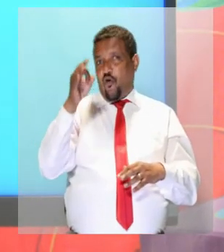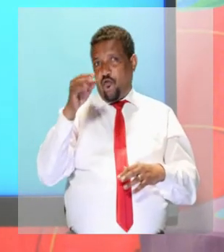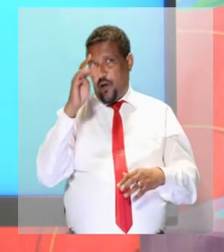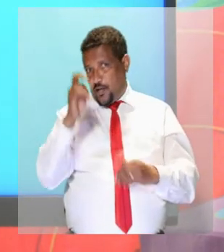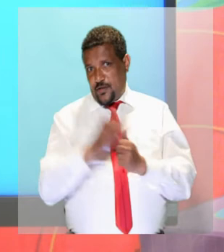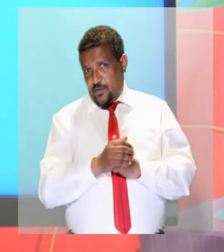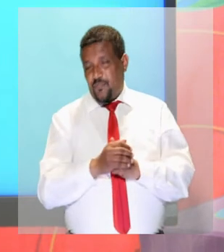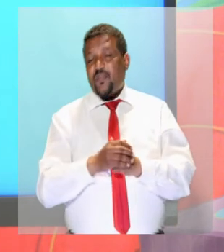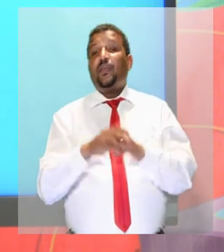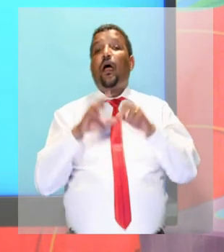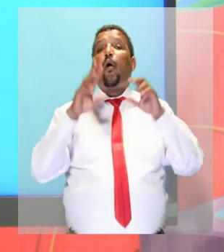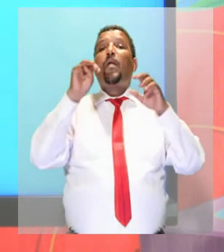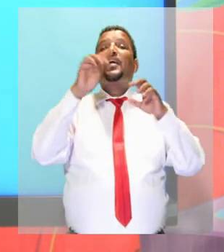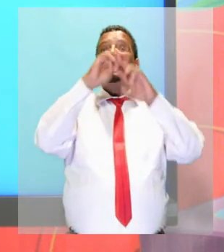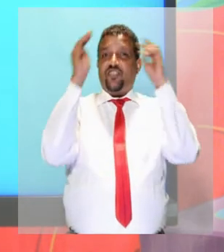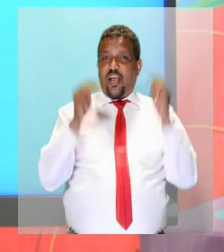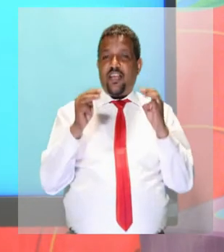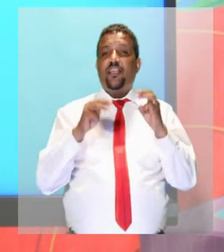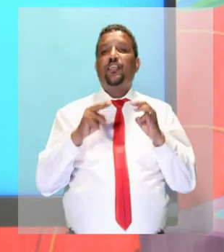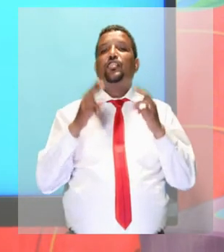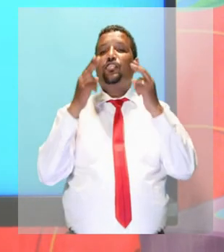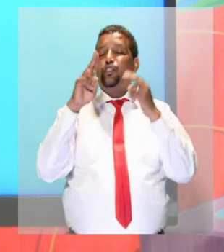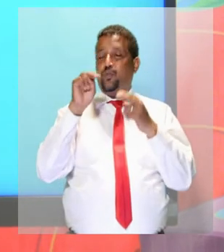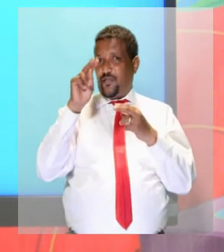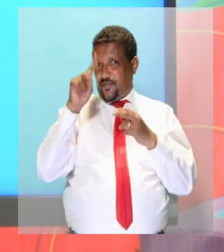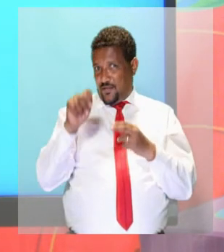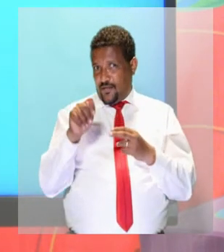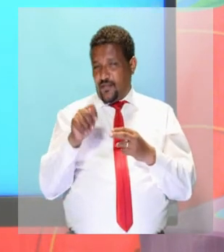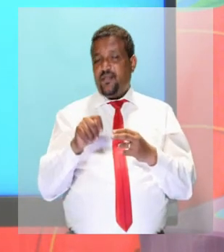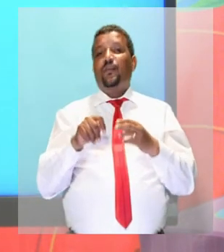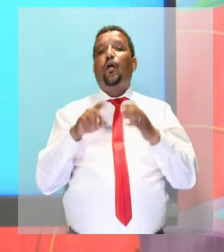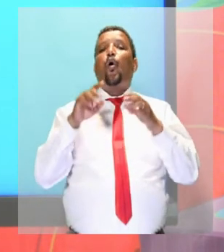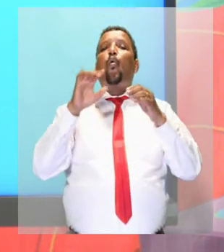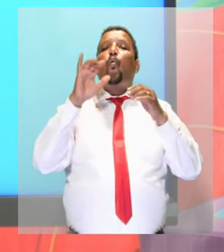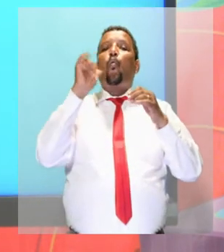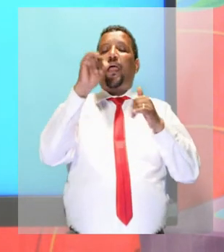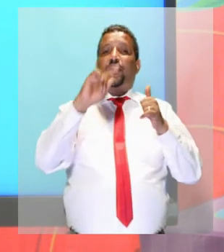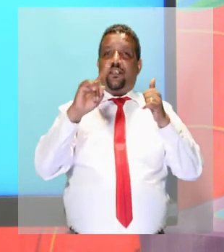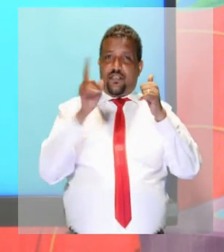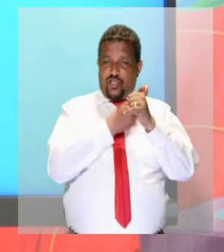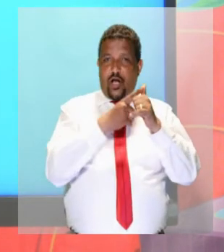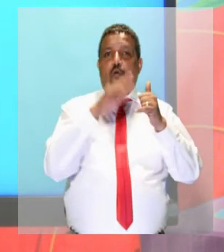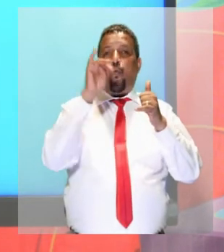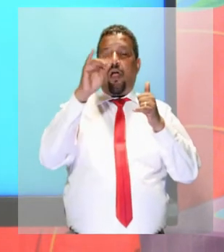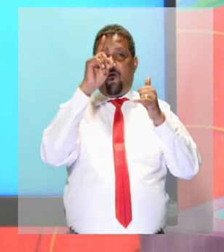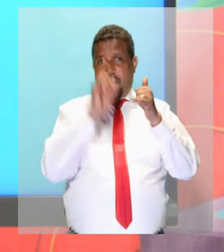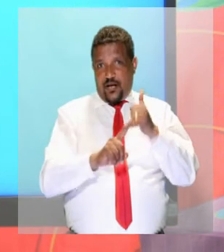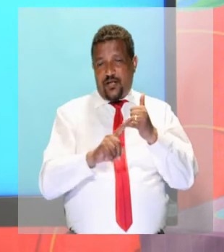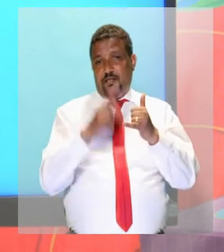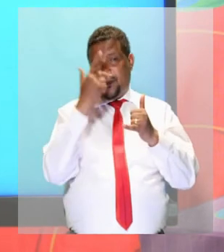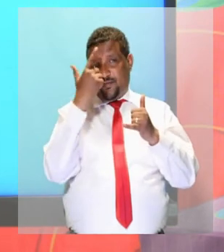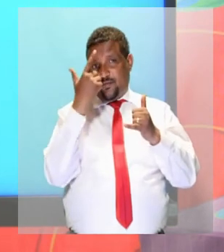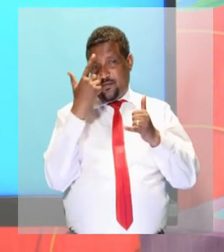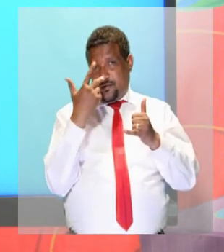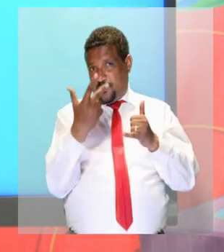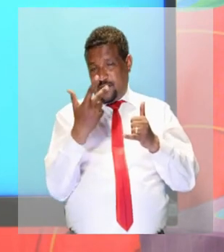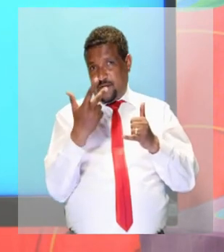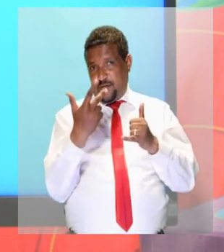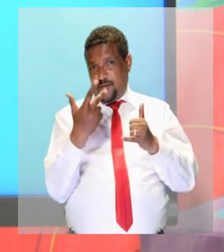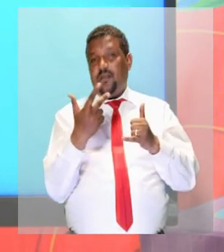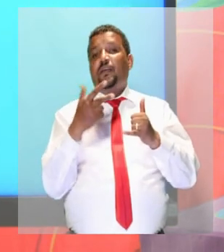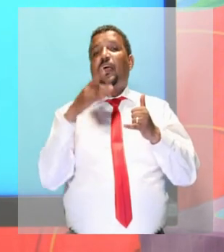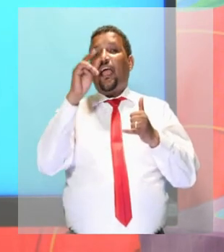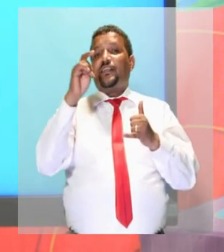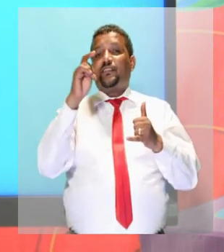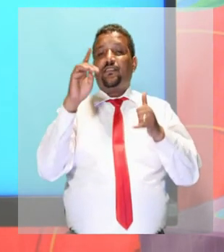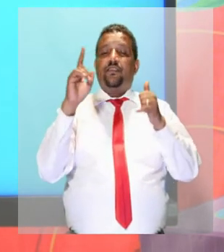let's take this 5 as y initial and this 3 as y final, and let's take this 2 as x initial and